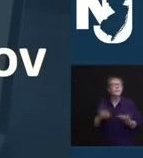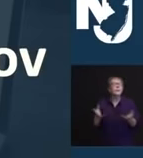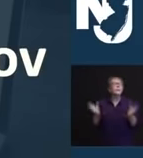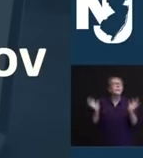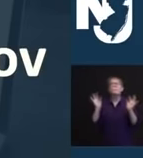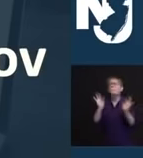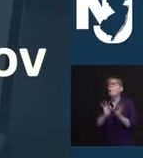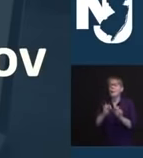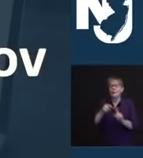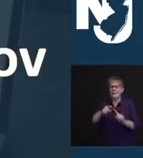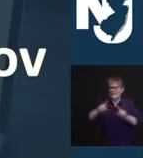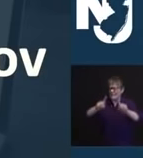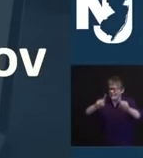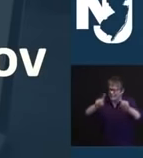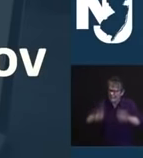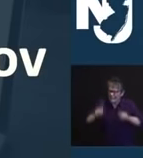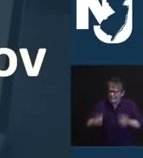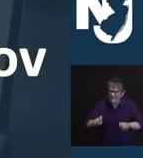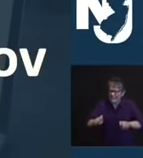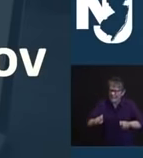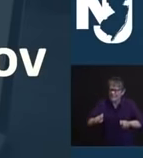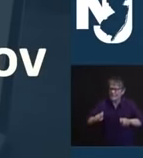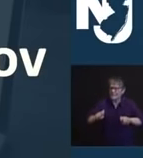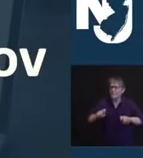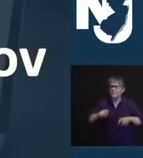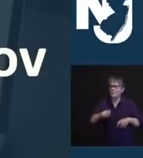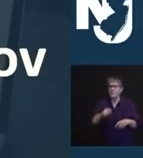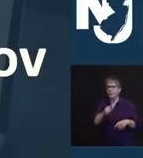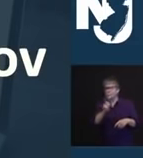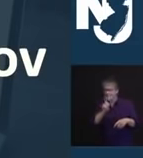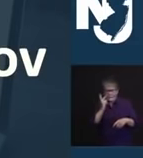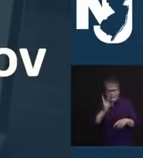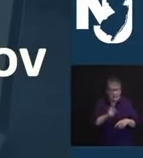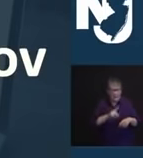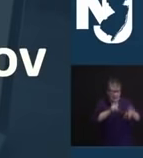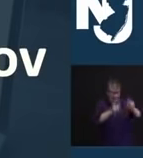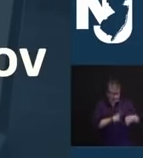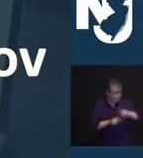to put out a virus flare-up. Testing is also easy, and in